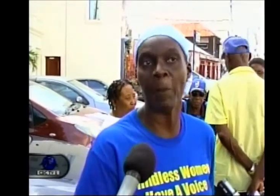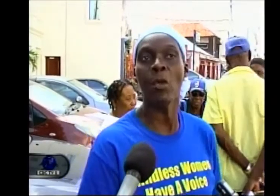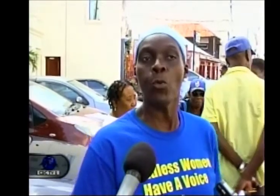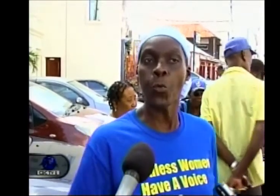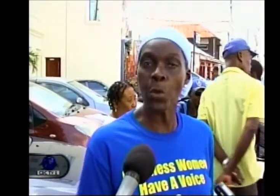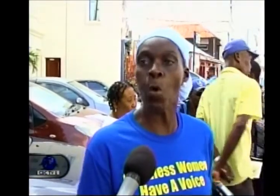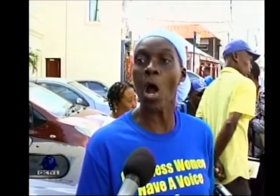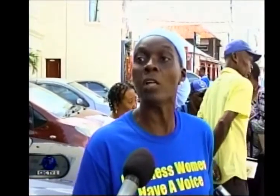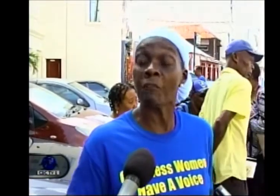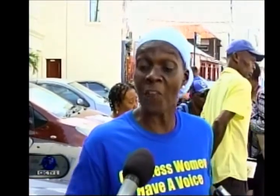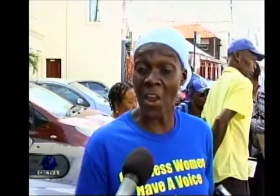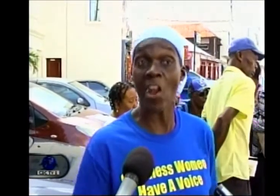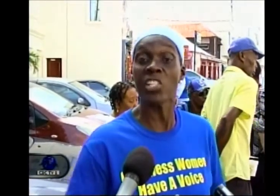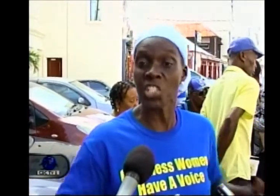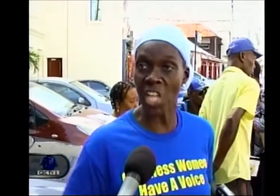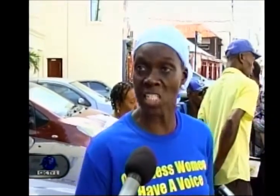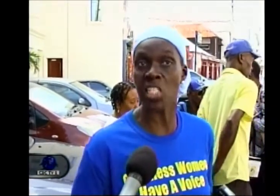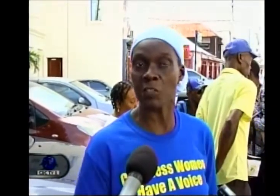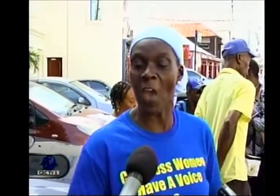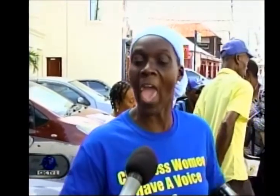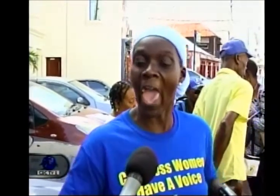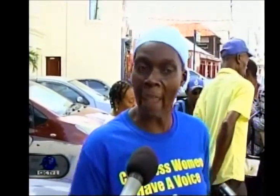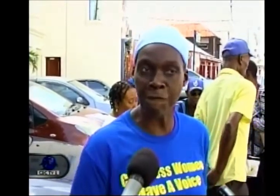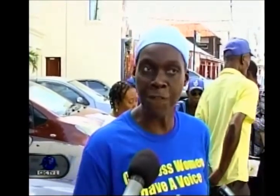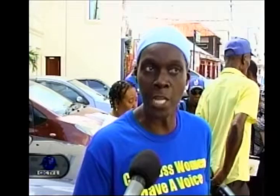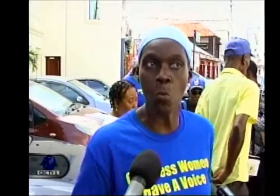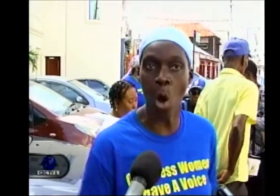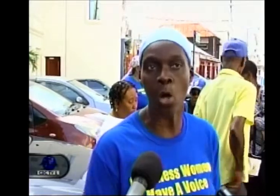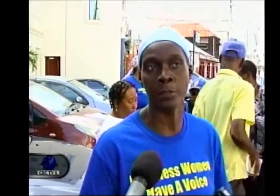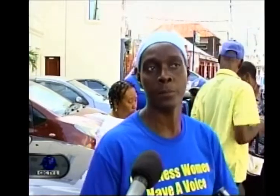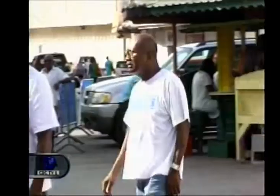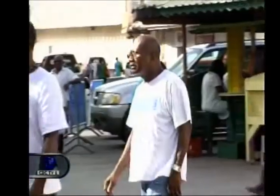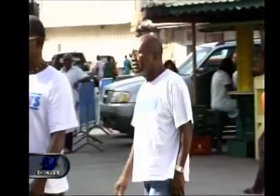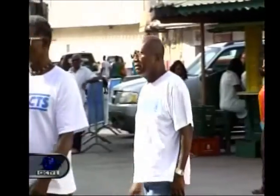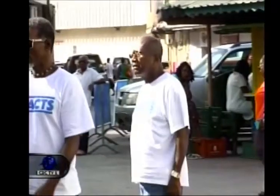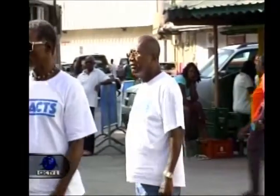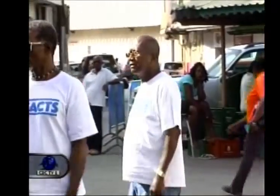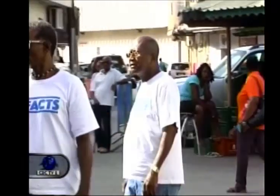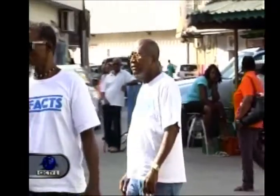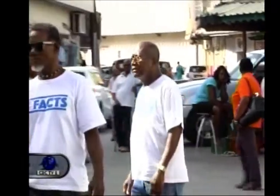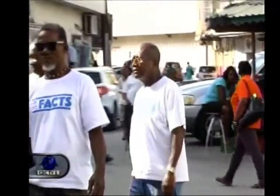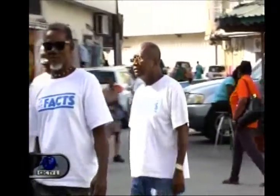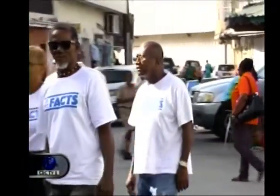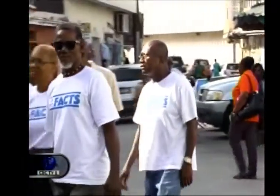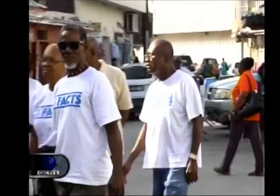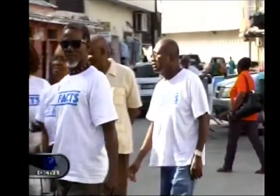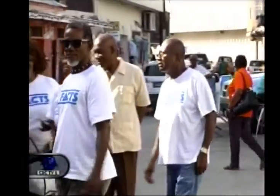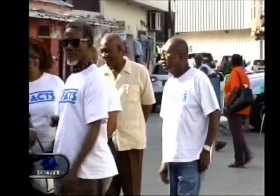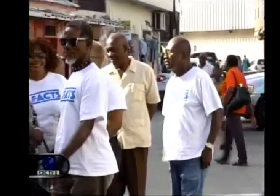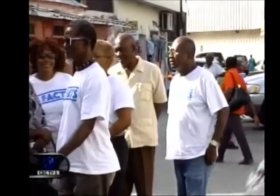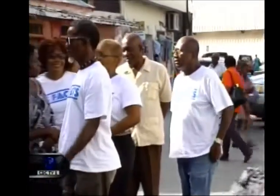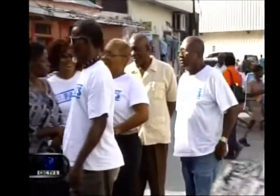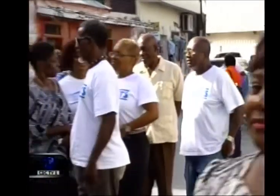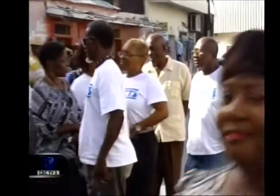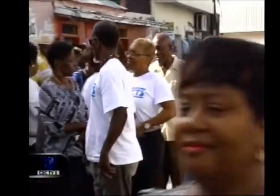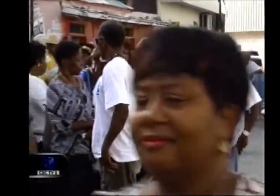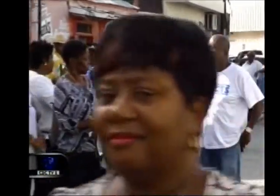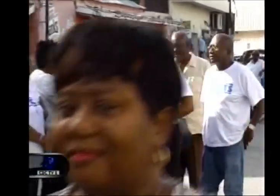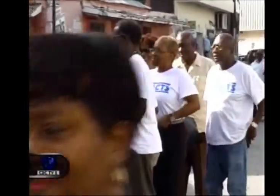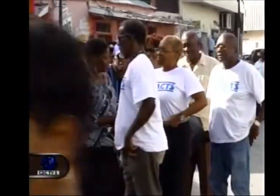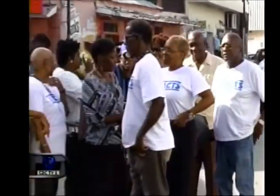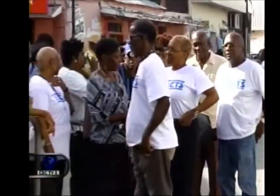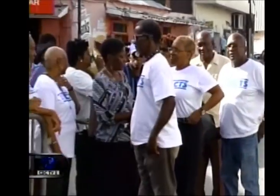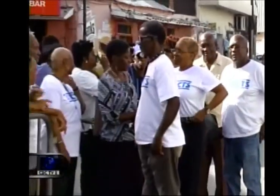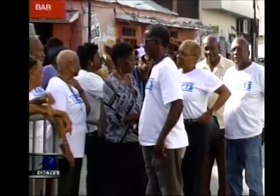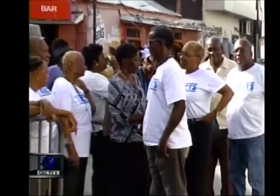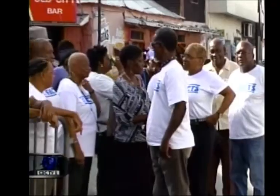certain people. We want fair justice for everyone. The FATS group was far less animated than the other,